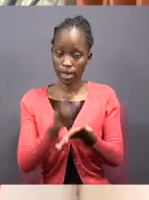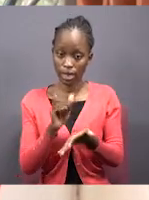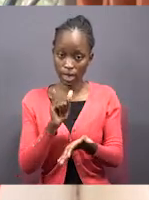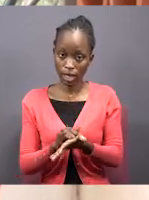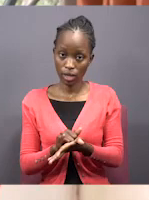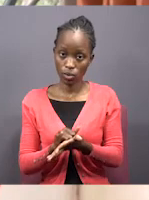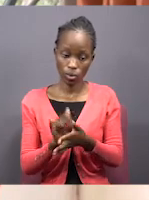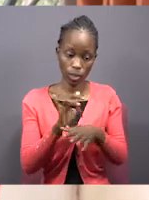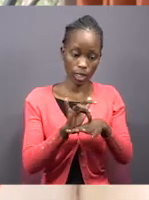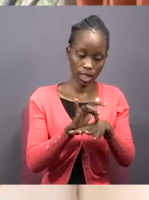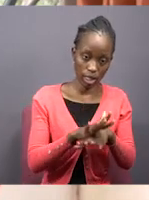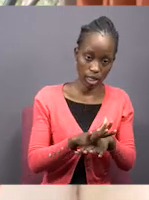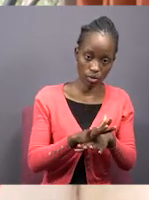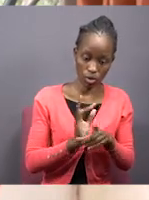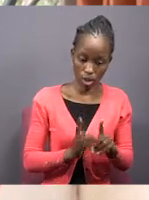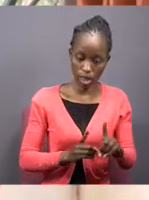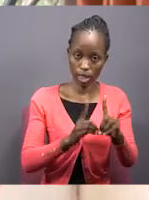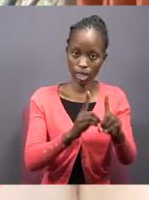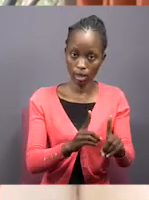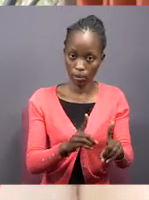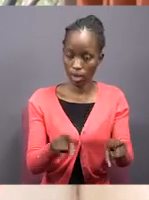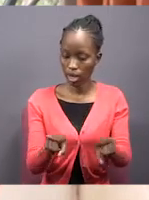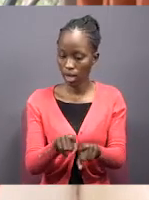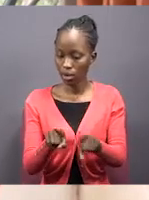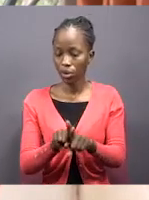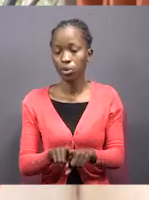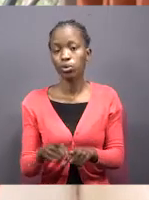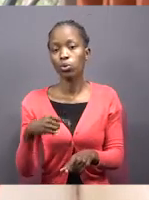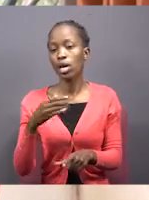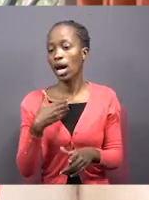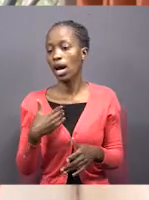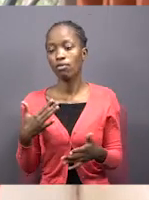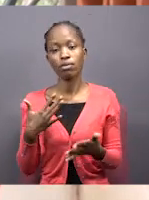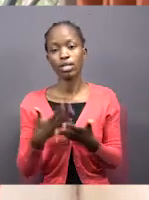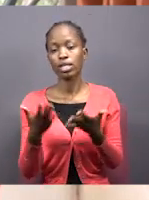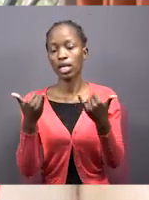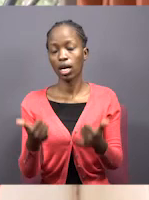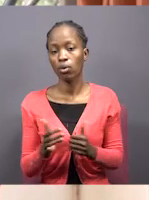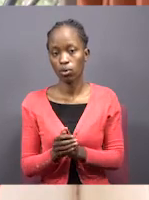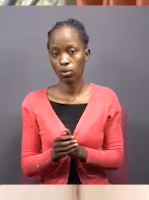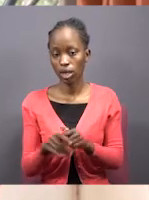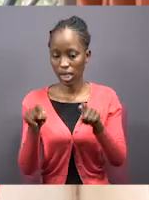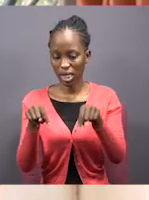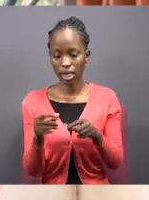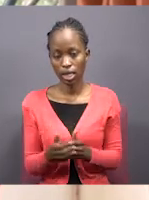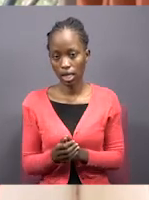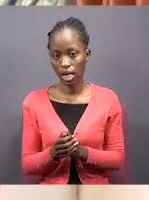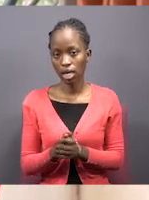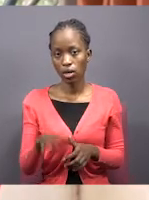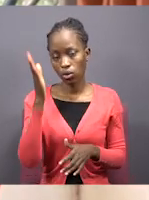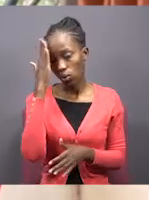Spirit that was in the lives of the children of Israel is still available for us